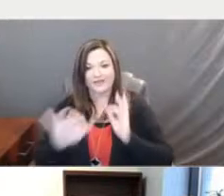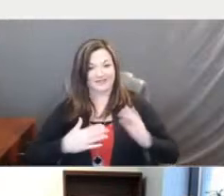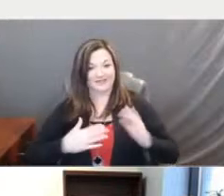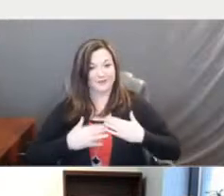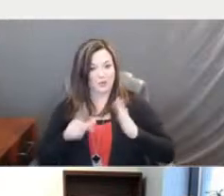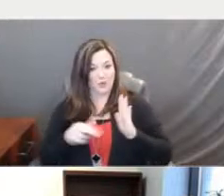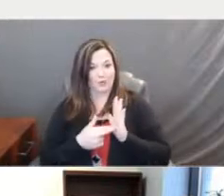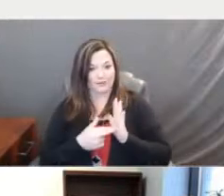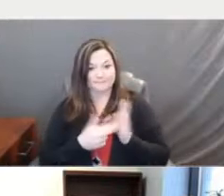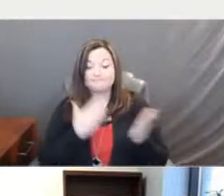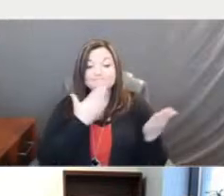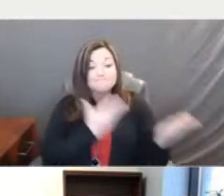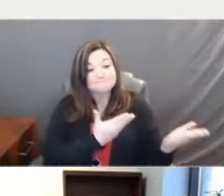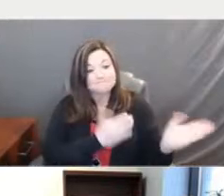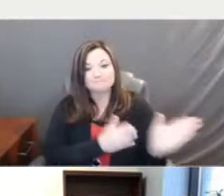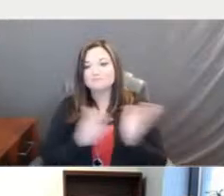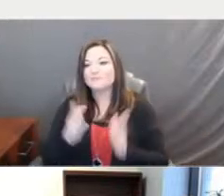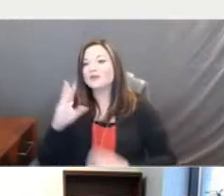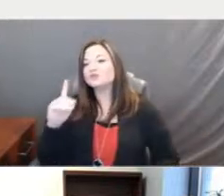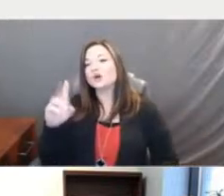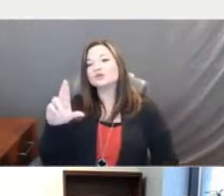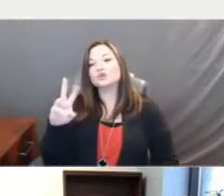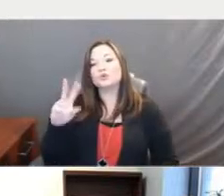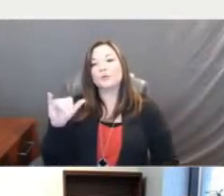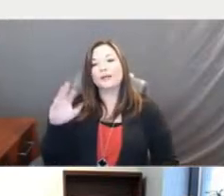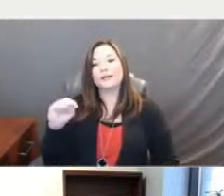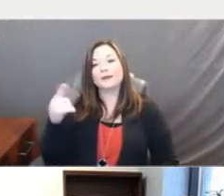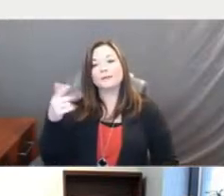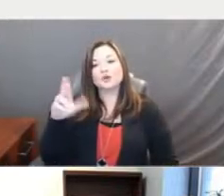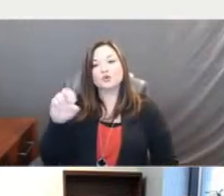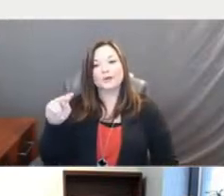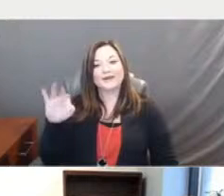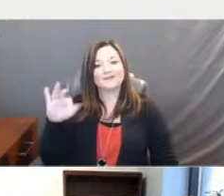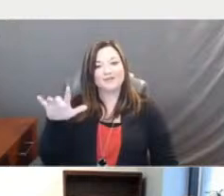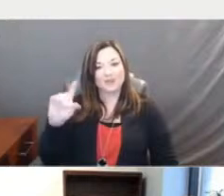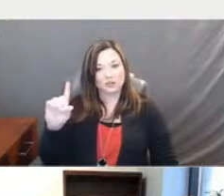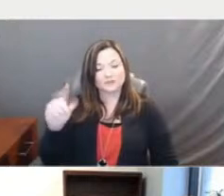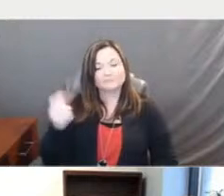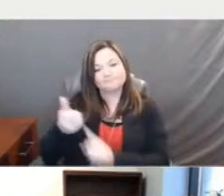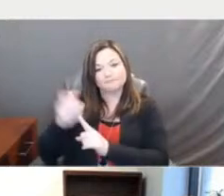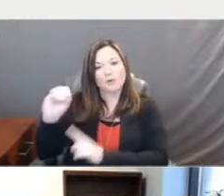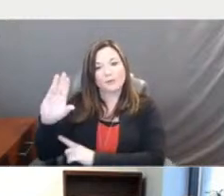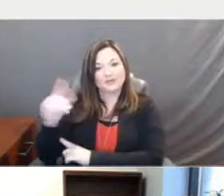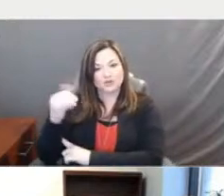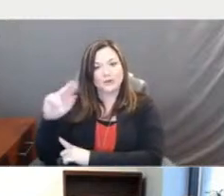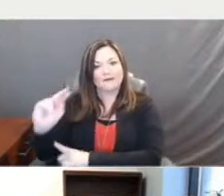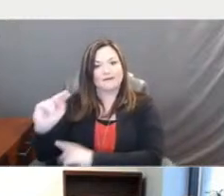thank you. Dr. William Sam Greenfield is an obstetrician gynecologist at UAMS.